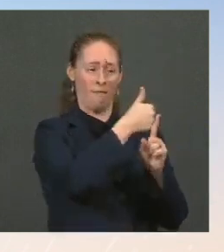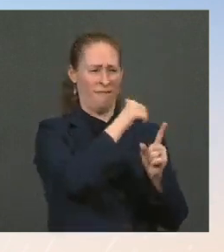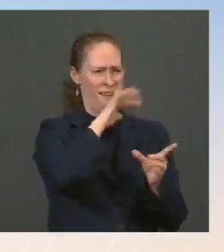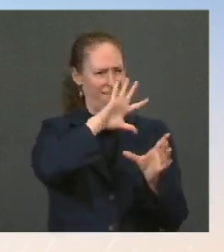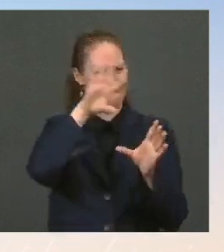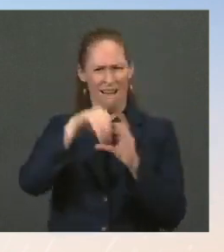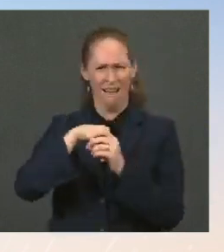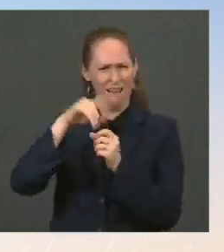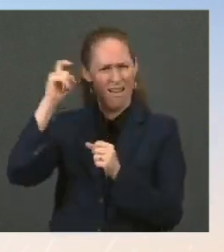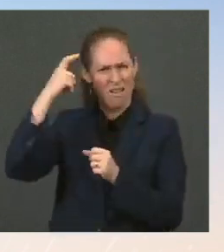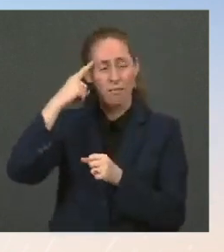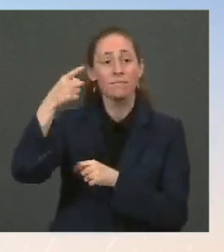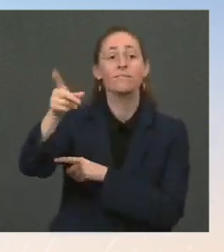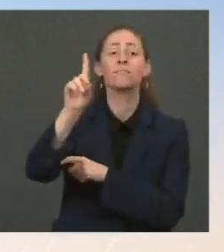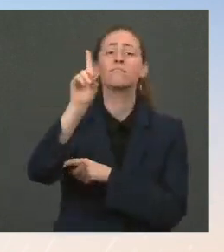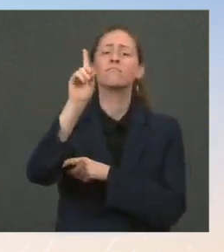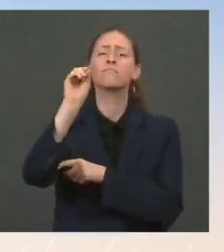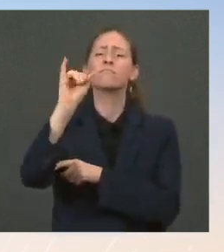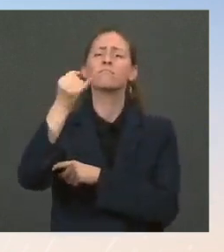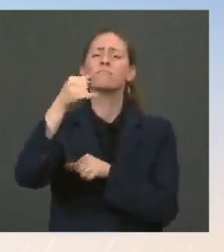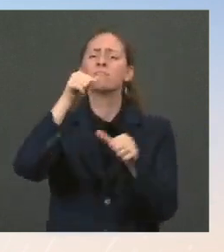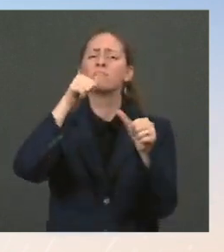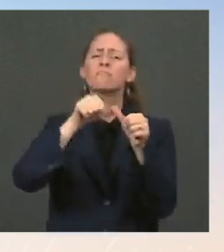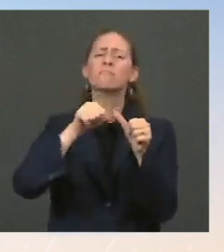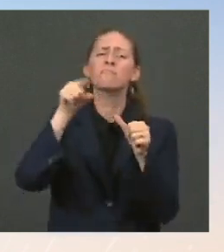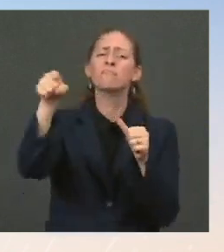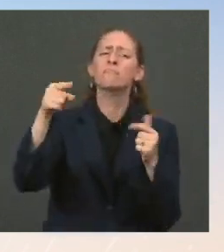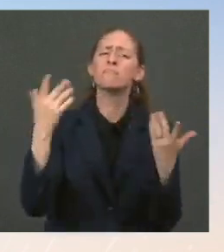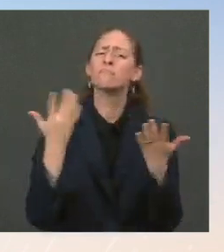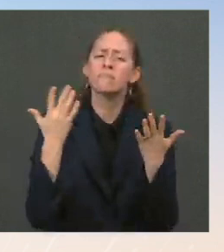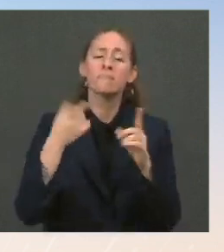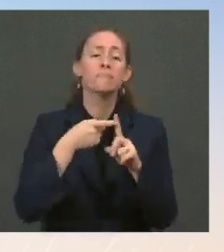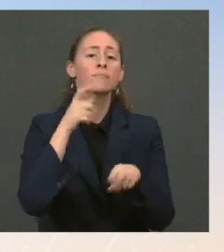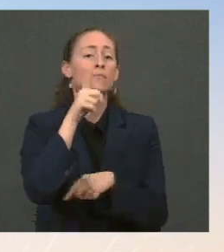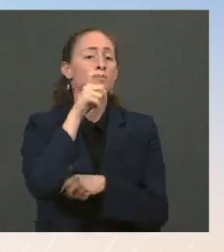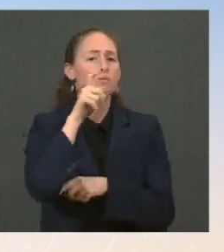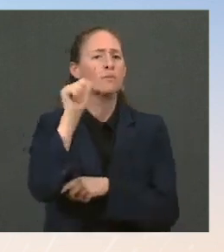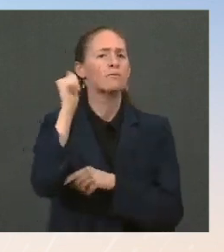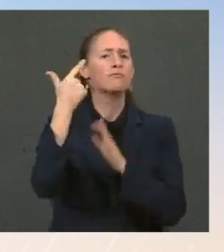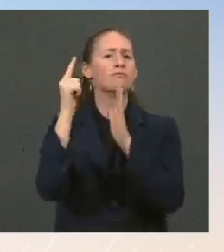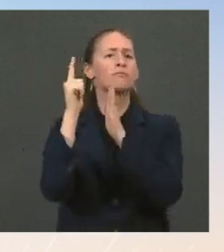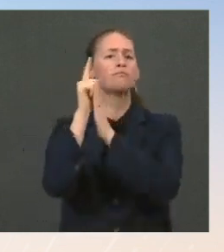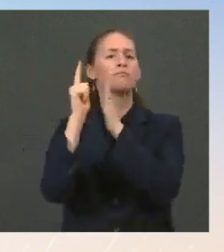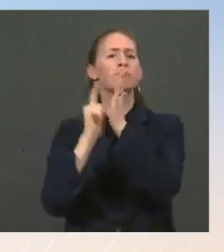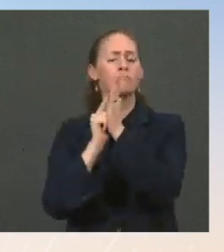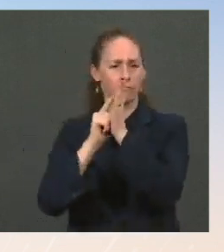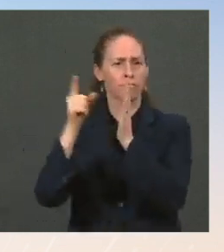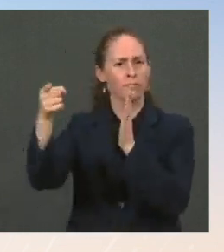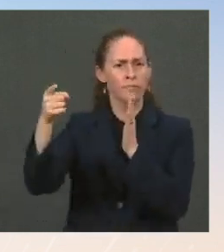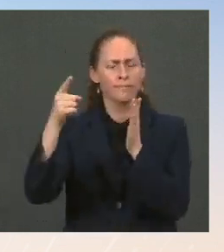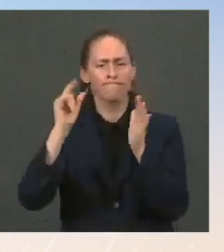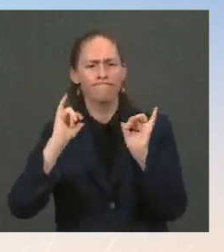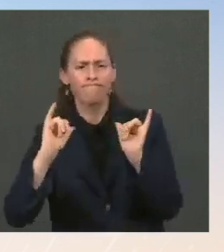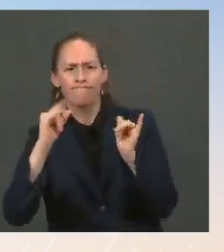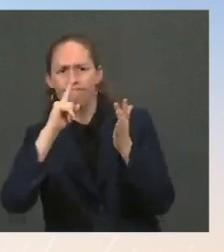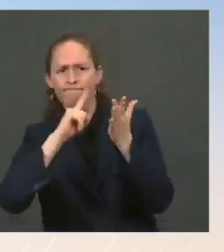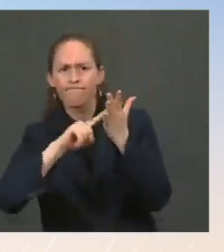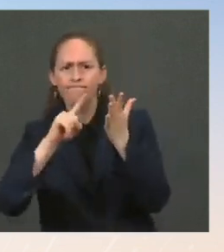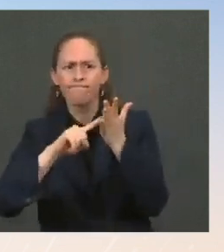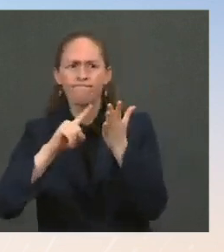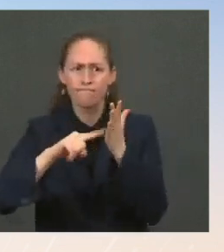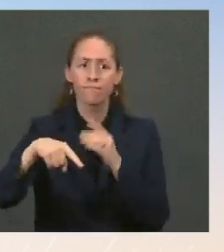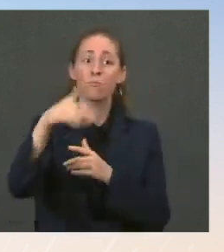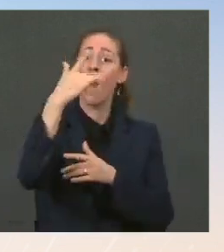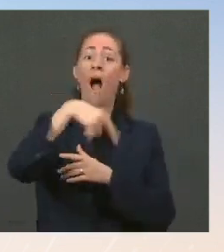from the Attorney General is that, quote, threats against public servants are not only illegal, they run counter to our nation's core